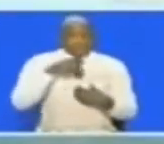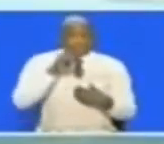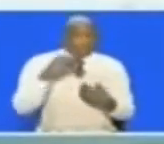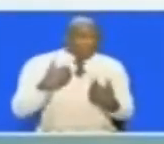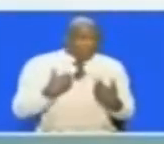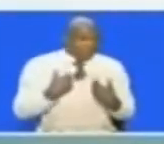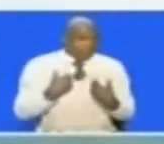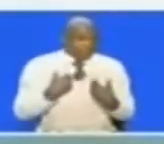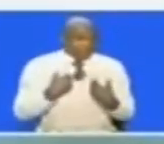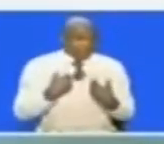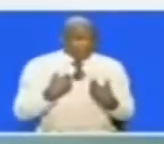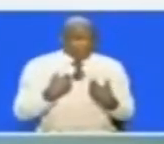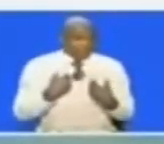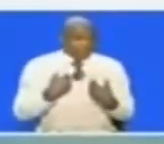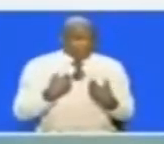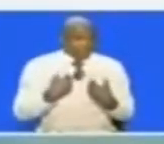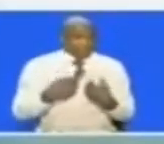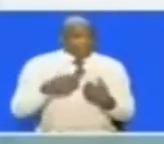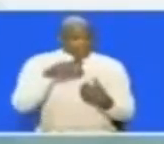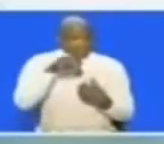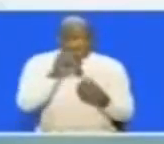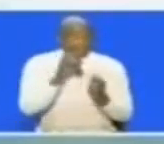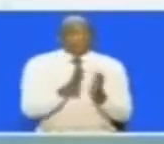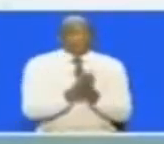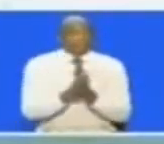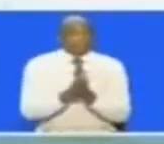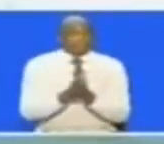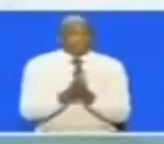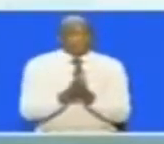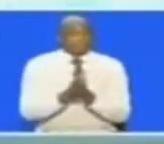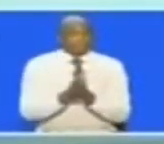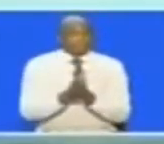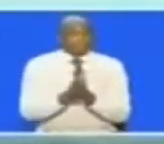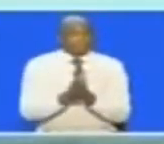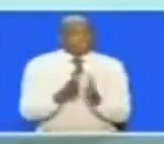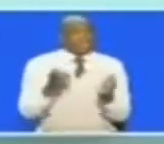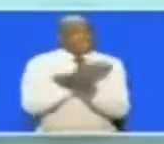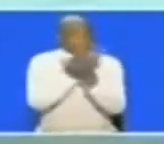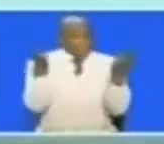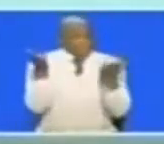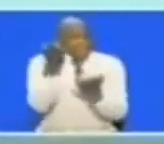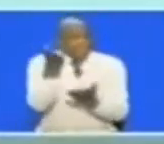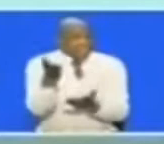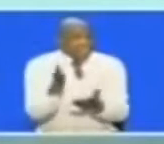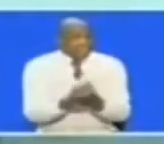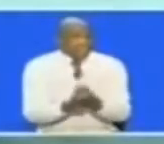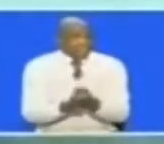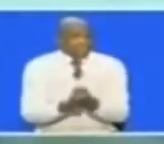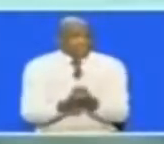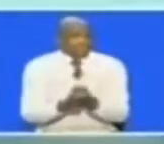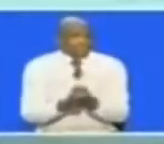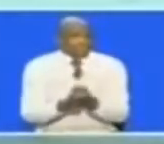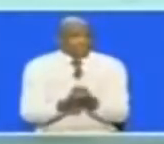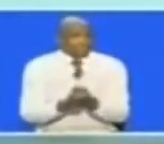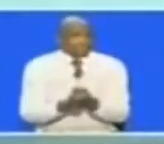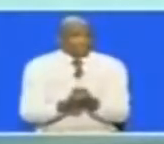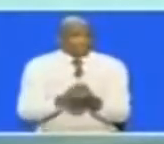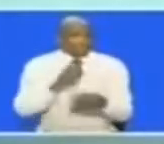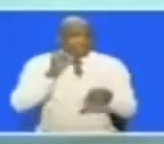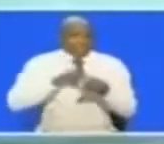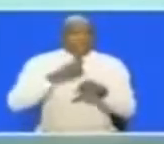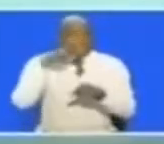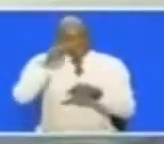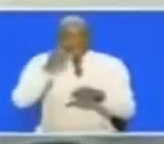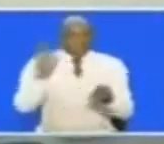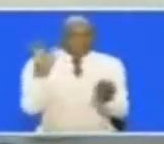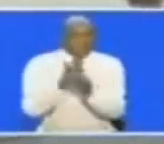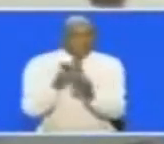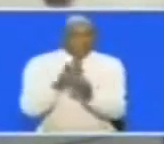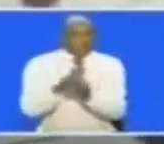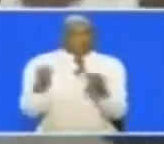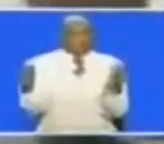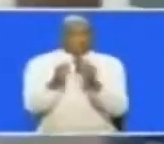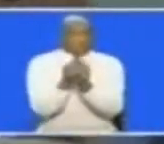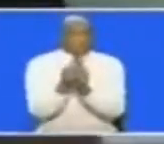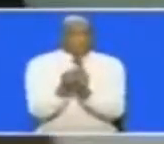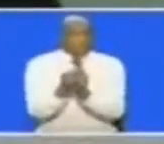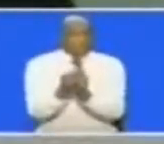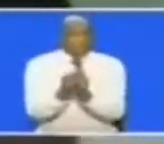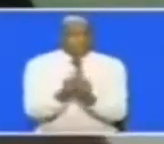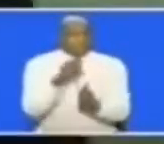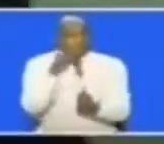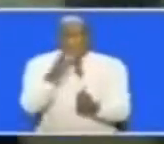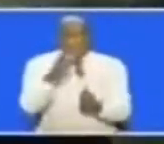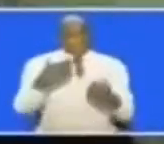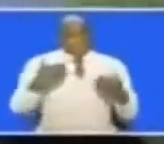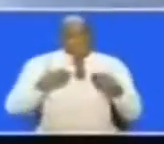just seem like they come from everywhere, and you can catch loads of them.